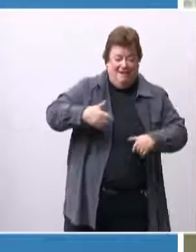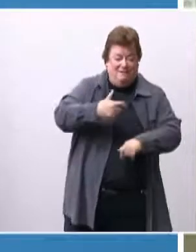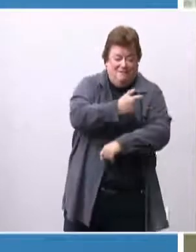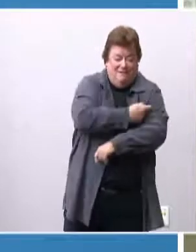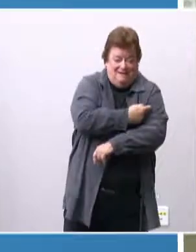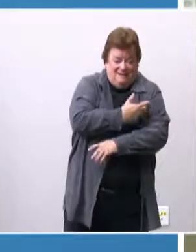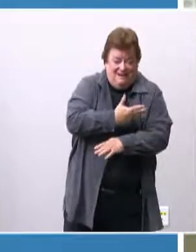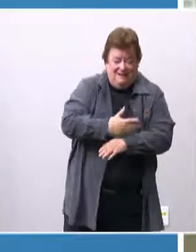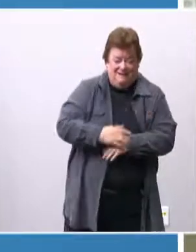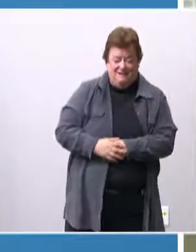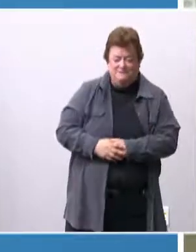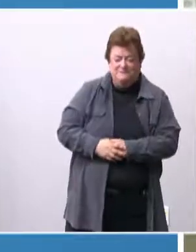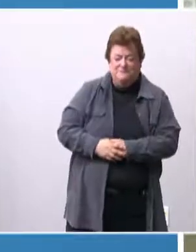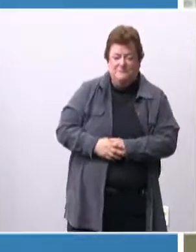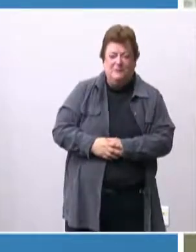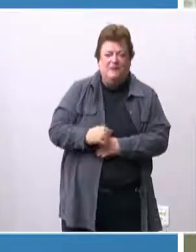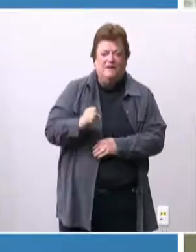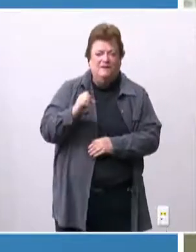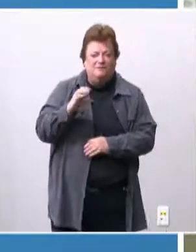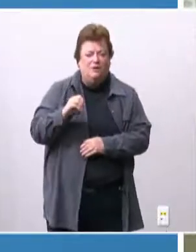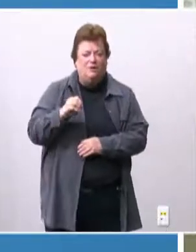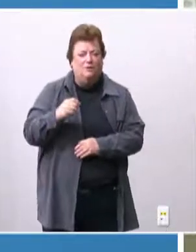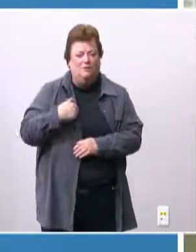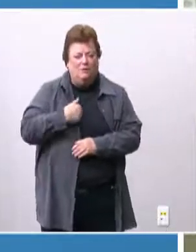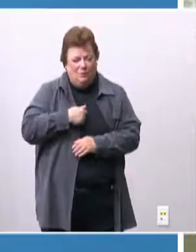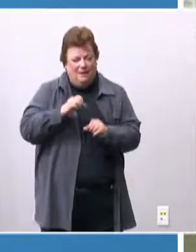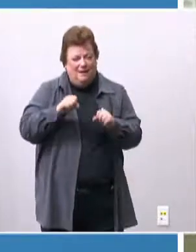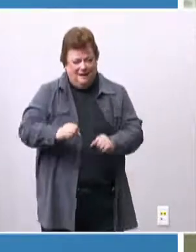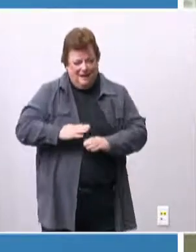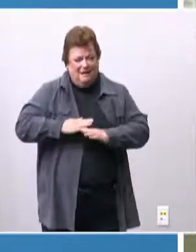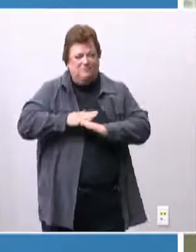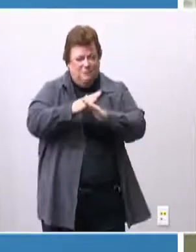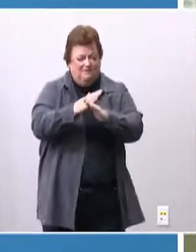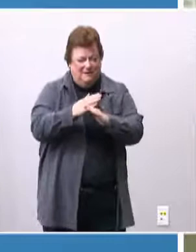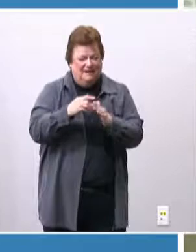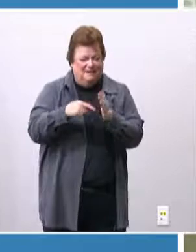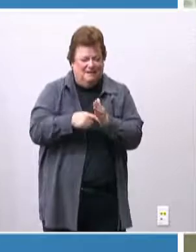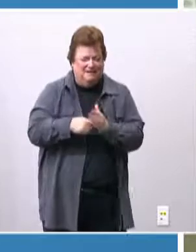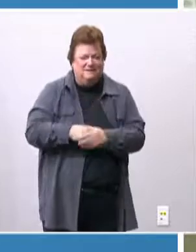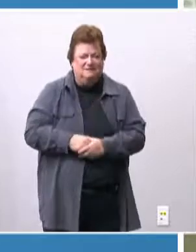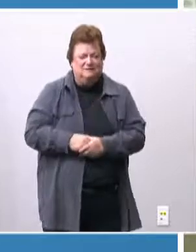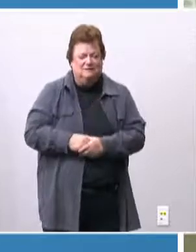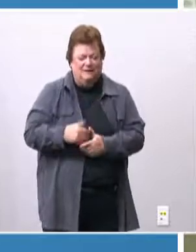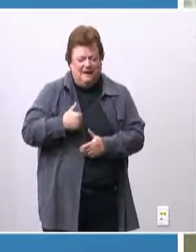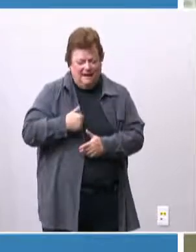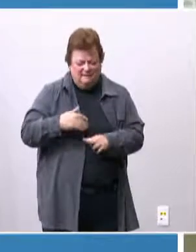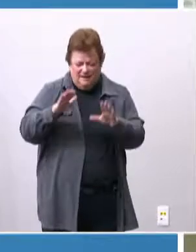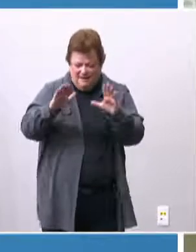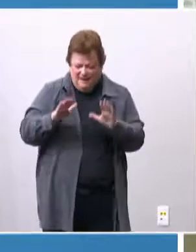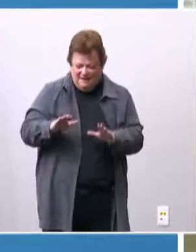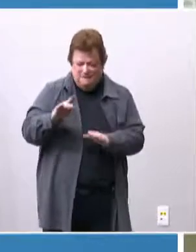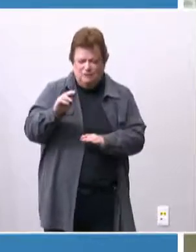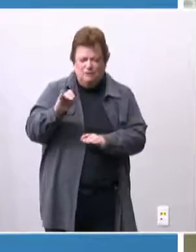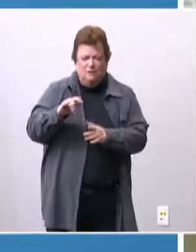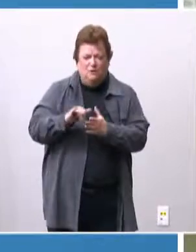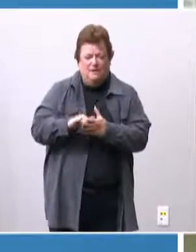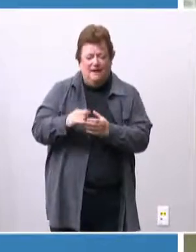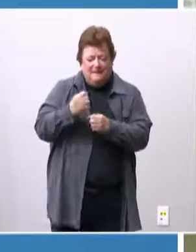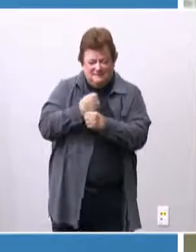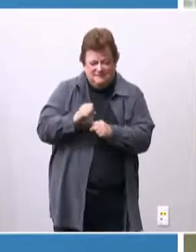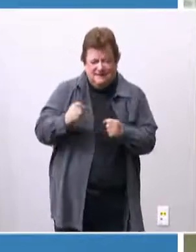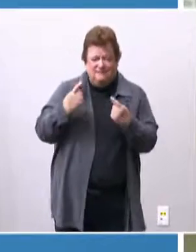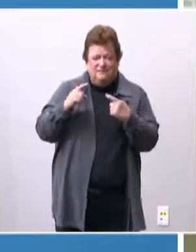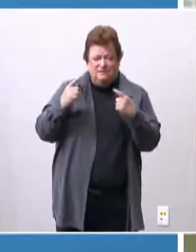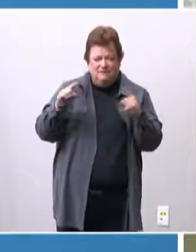so this is preventable. We have an excellent tool that's safe and effective, and it